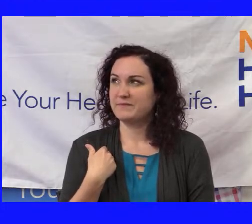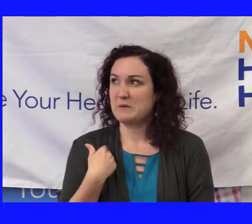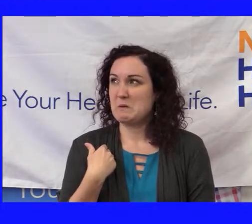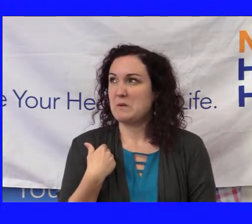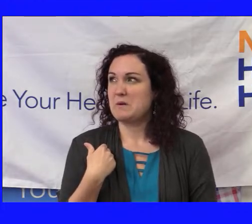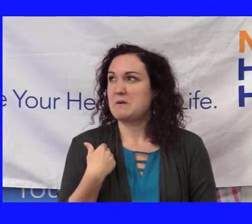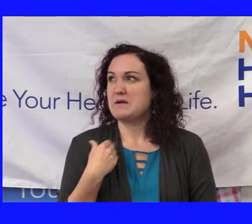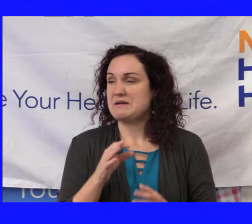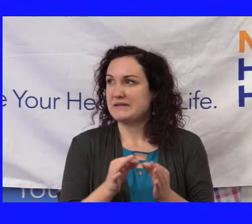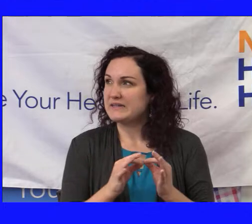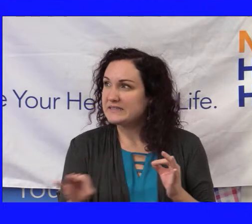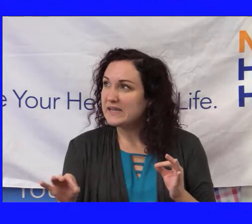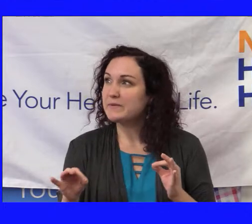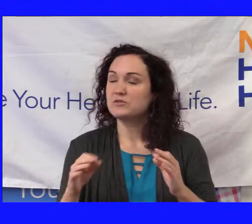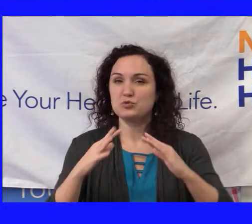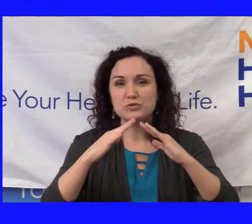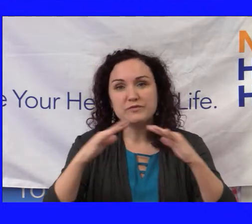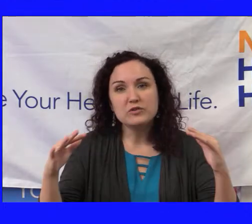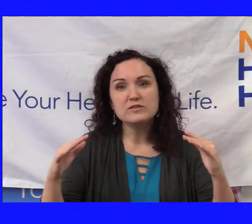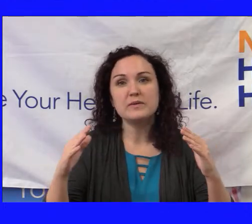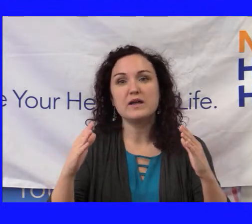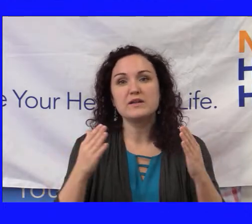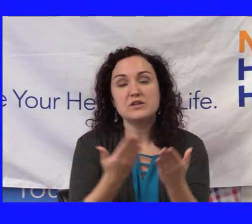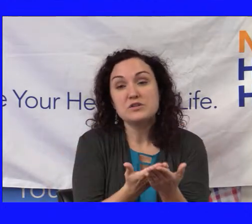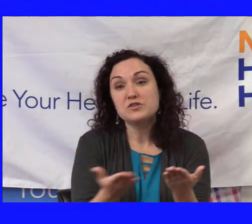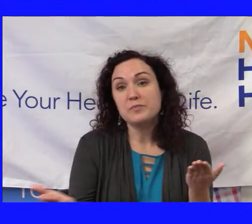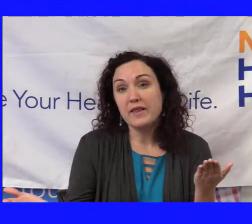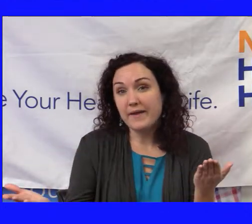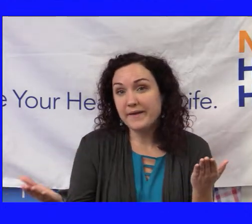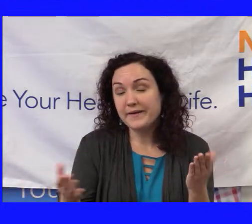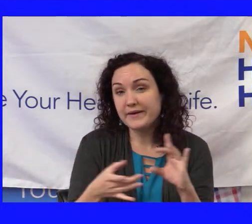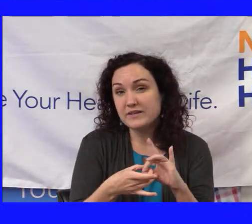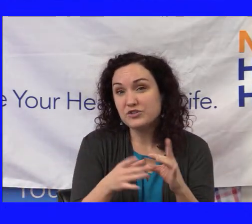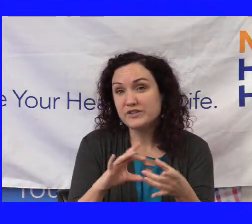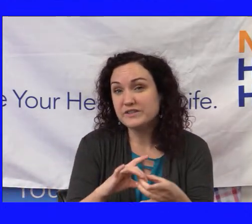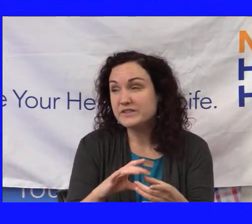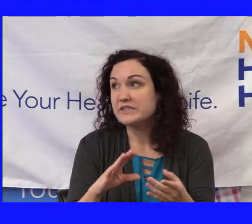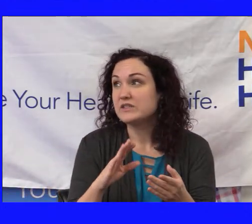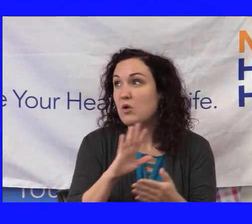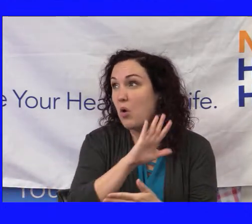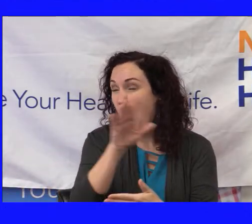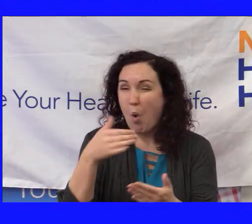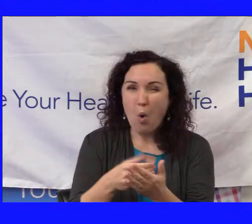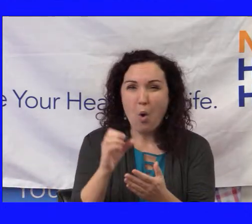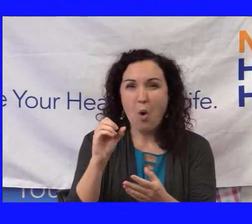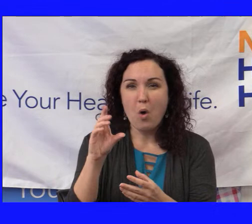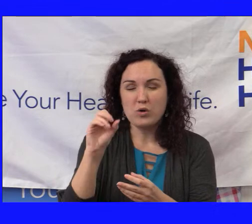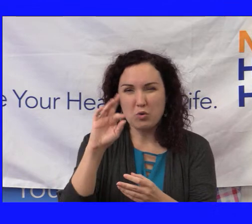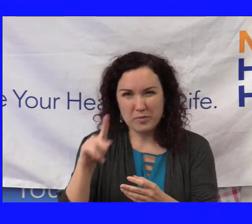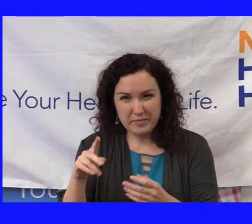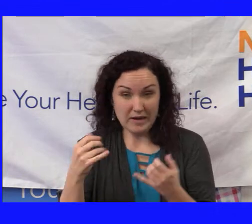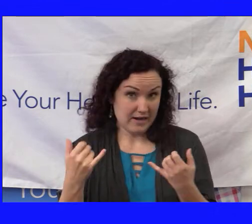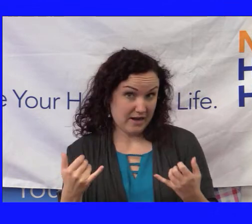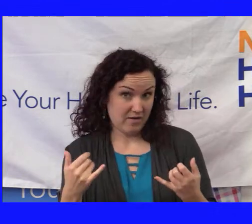process to diversifying their supply chain. All the corporations now have,